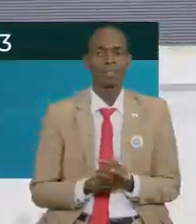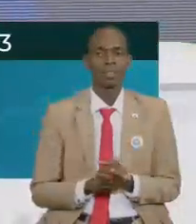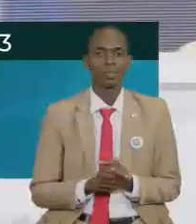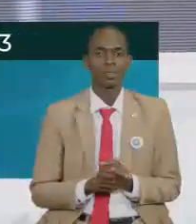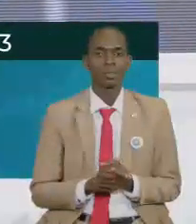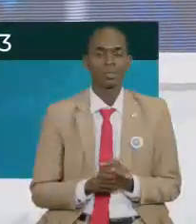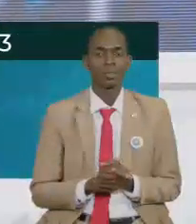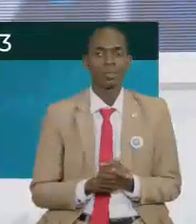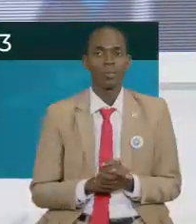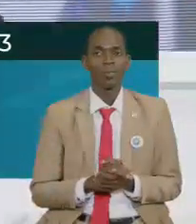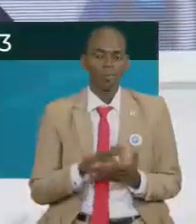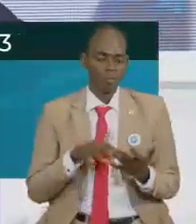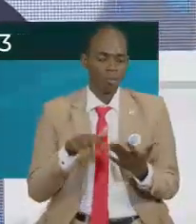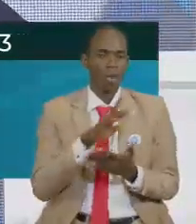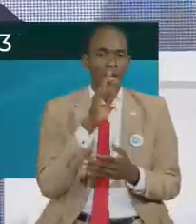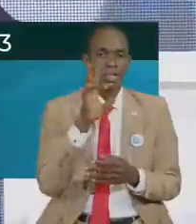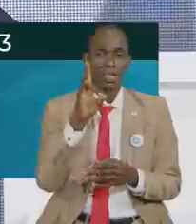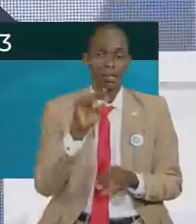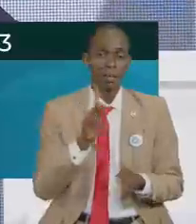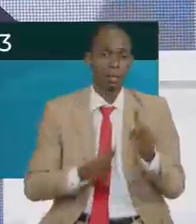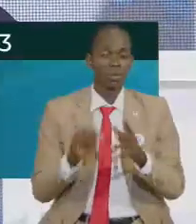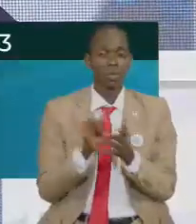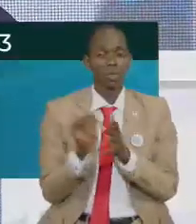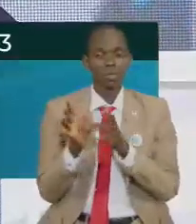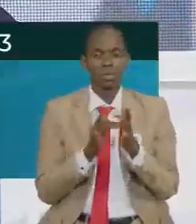This was the 70 that Jesus sent out.